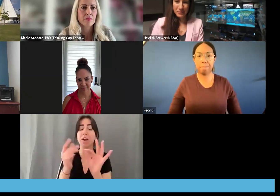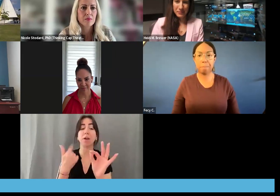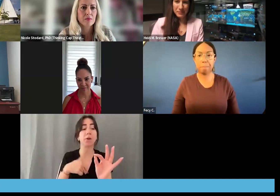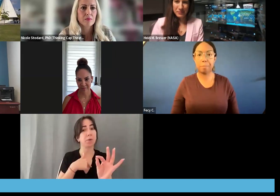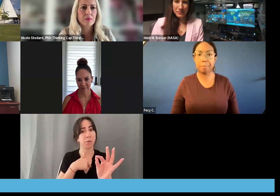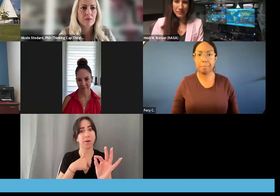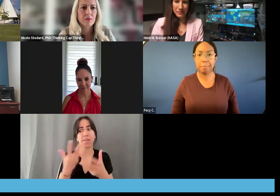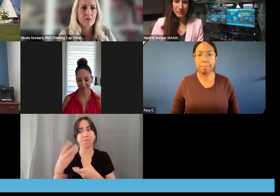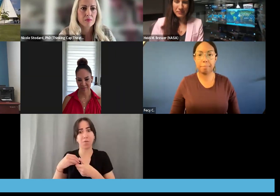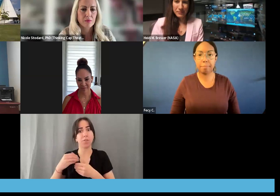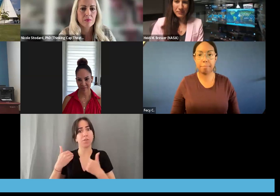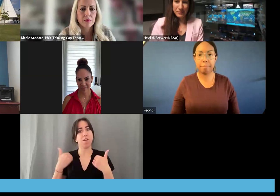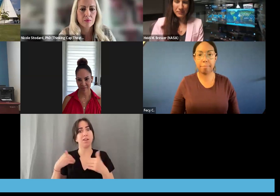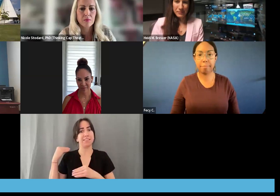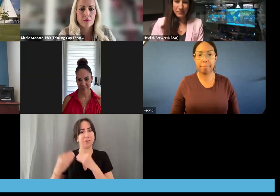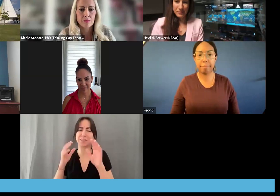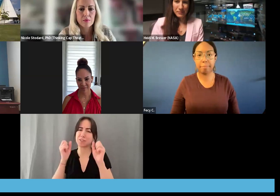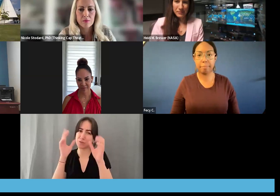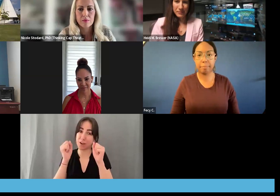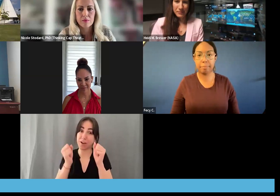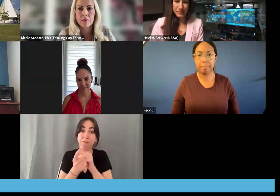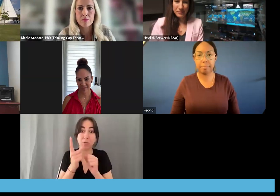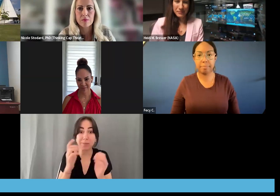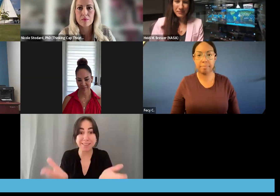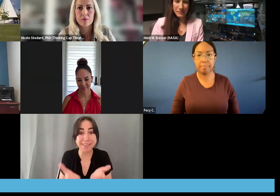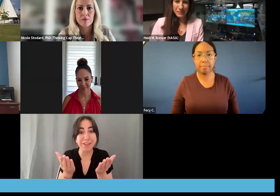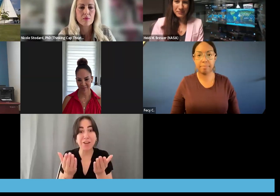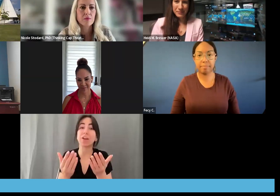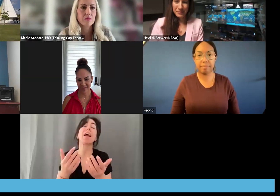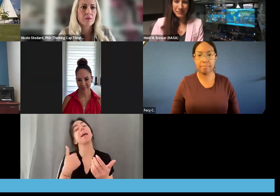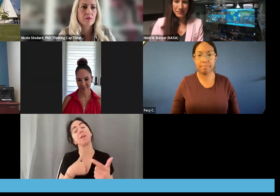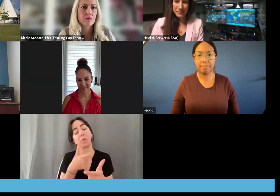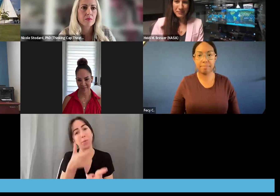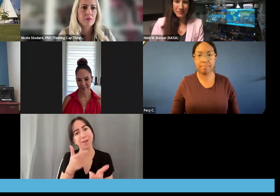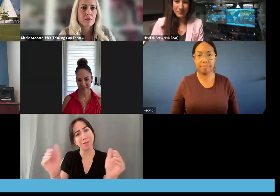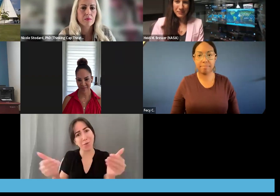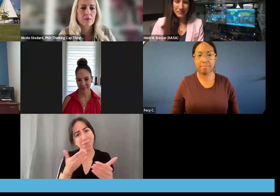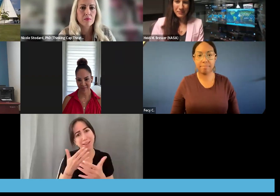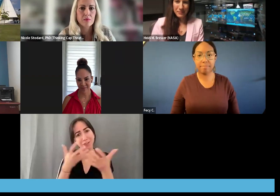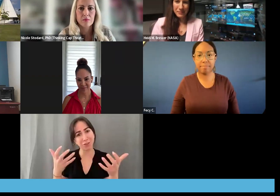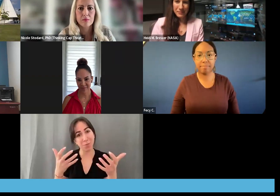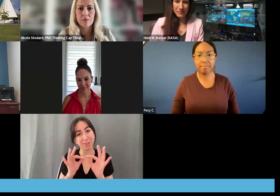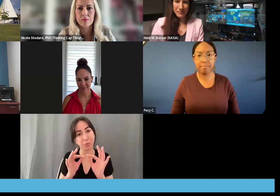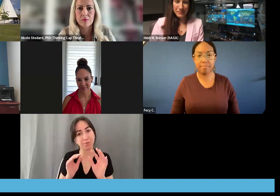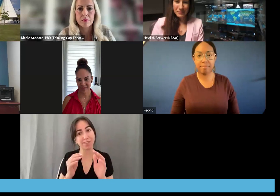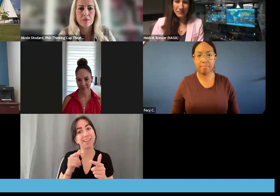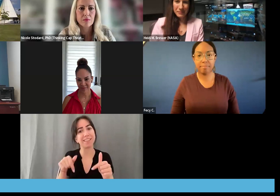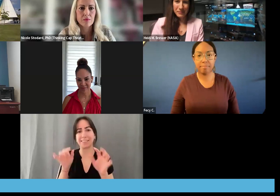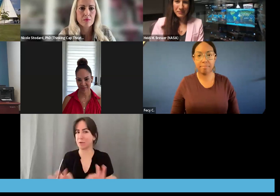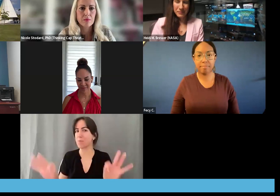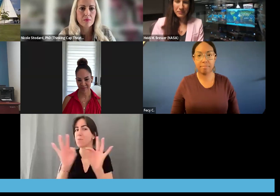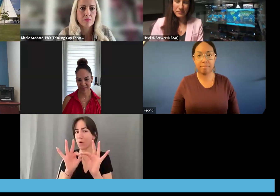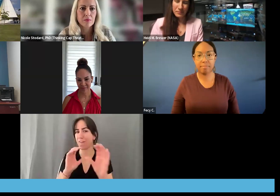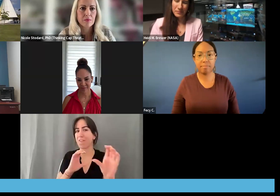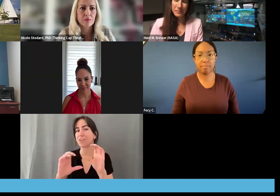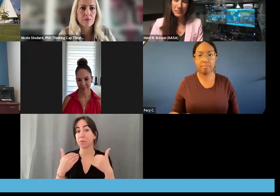with our younger generation is incredible. And to everyone that's here and taking time to listen to this, welcome and thank you so much for being here. So it's a very important